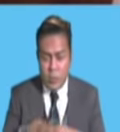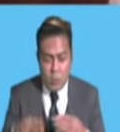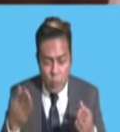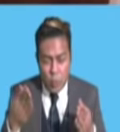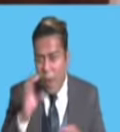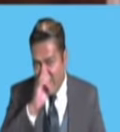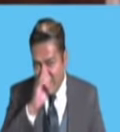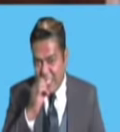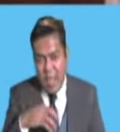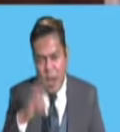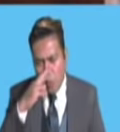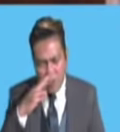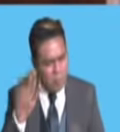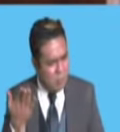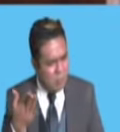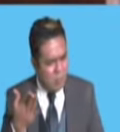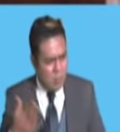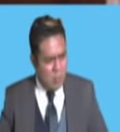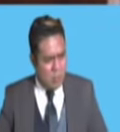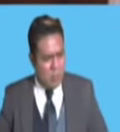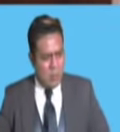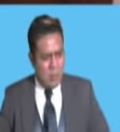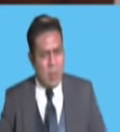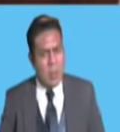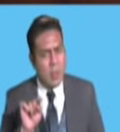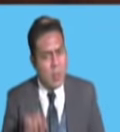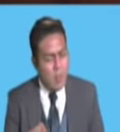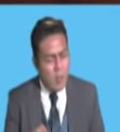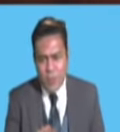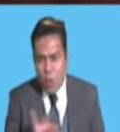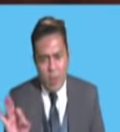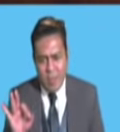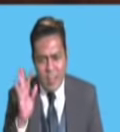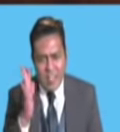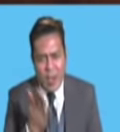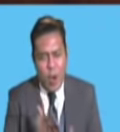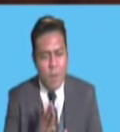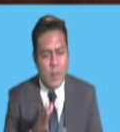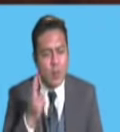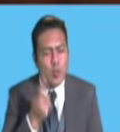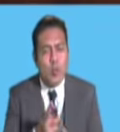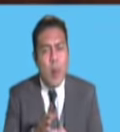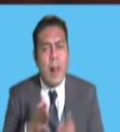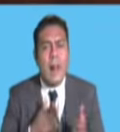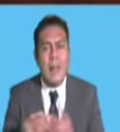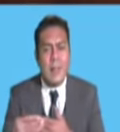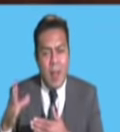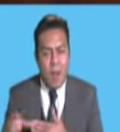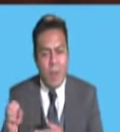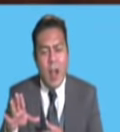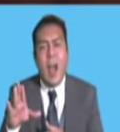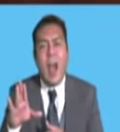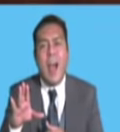race. This is not the sign of a true leader of the 21st century in Fiji, not a true leader for a country where 50%